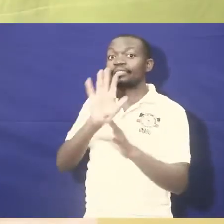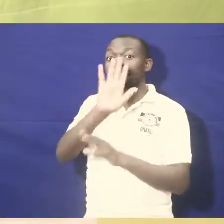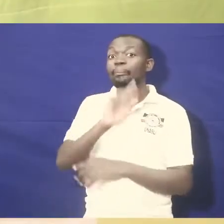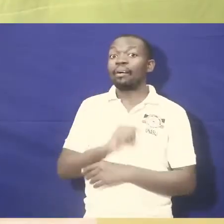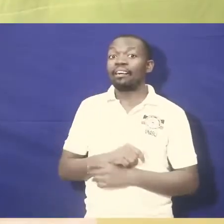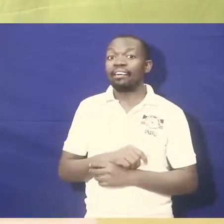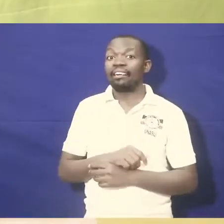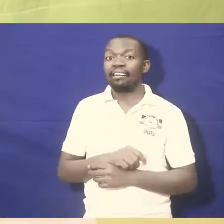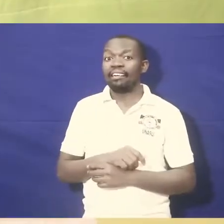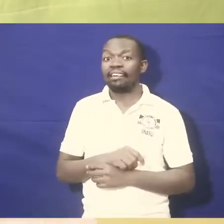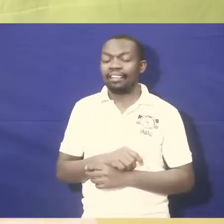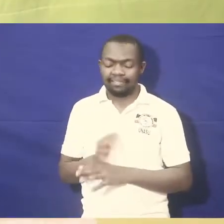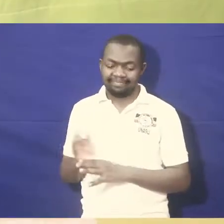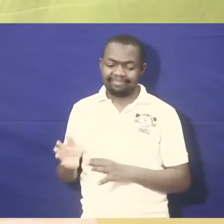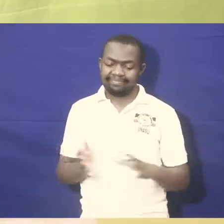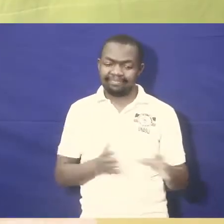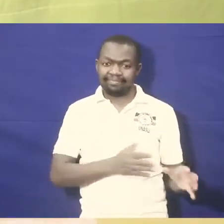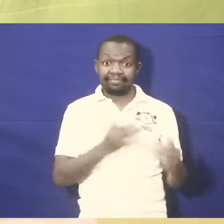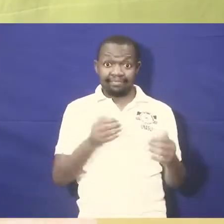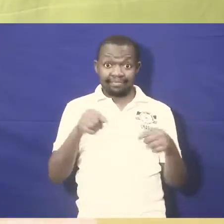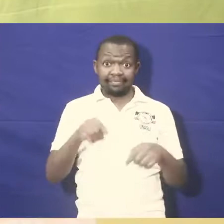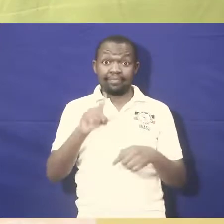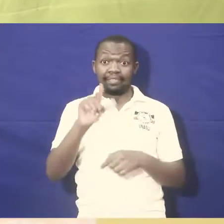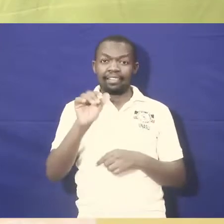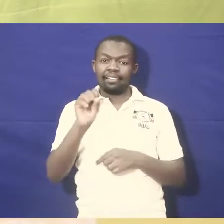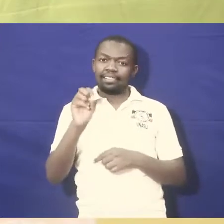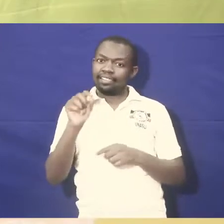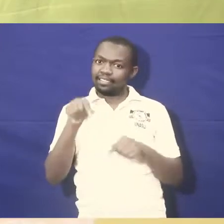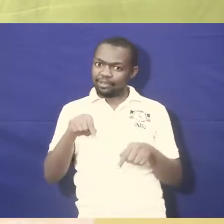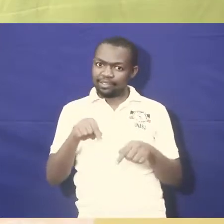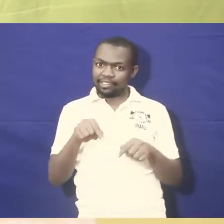Now, having gone through this lesson, you have learned